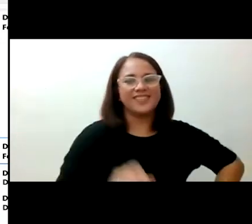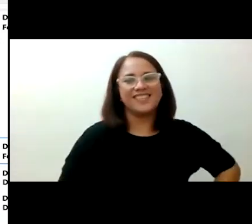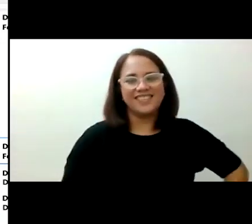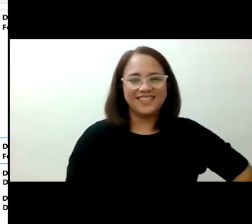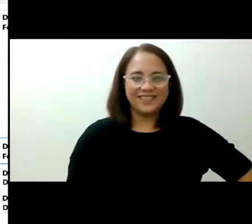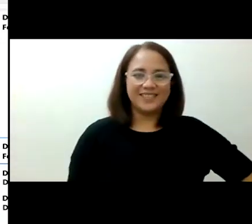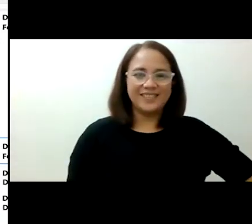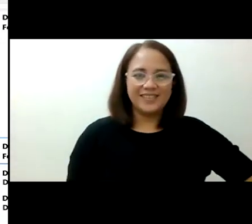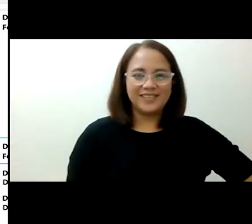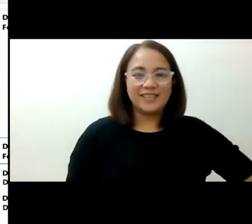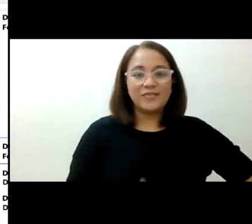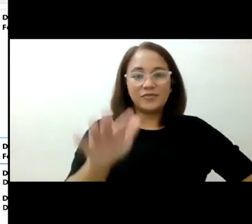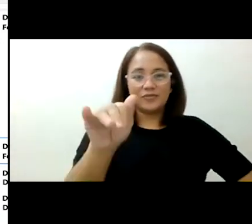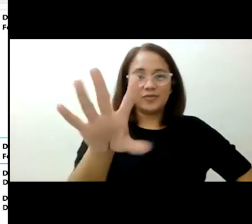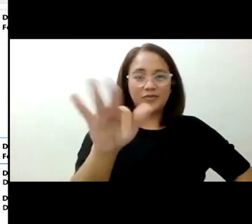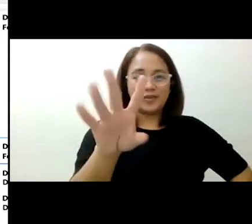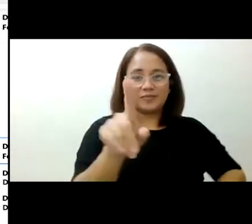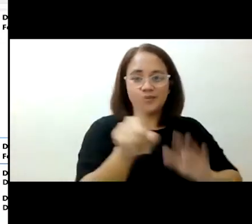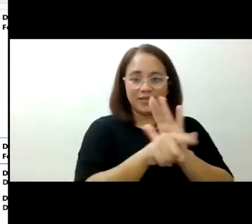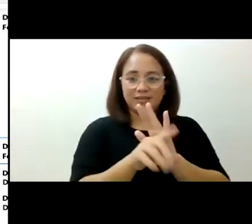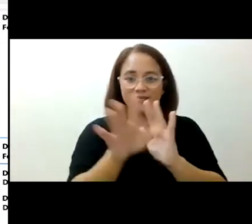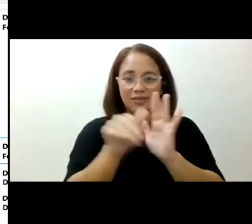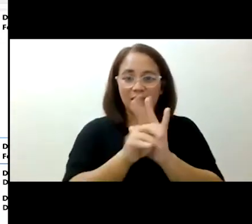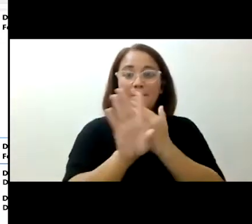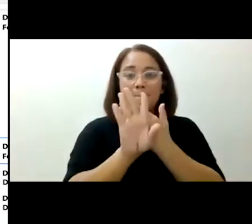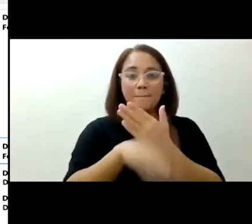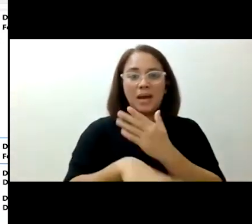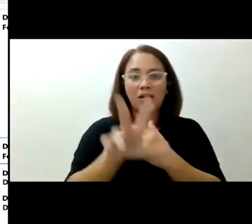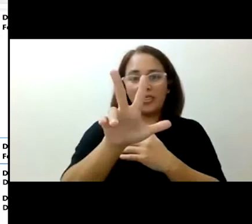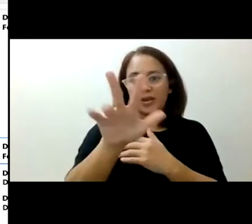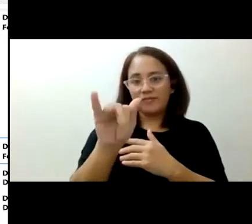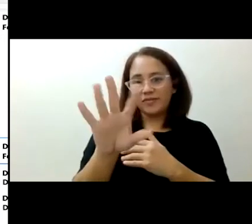let's say 15 minutes. Come back at 3:15.